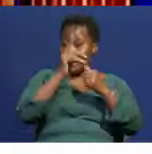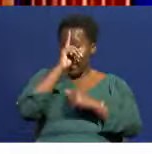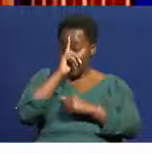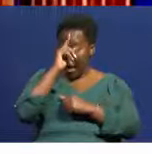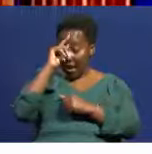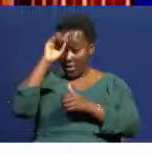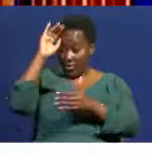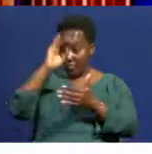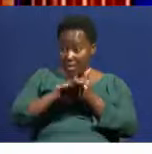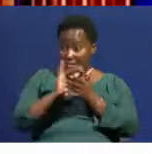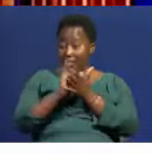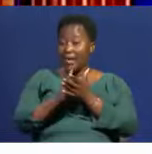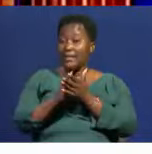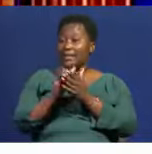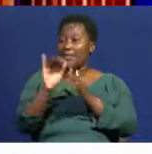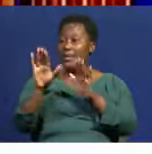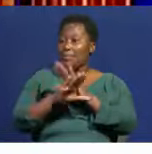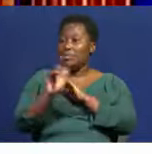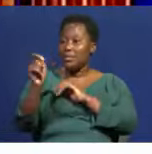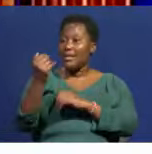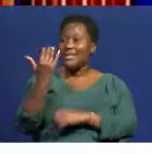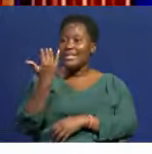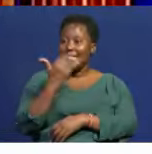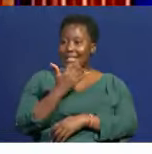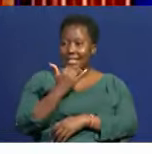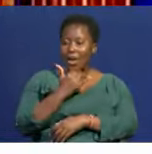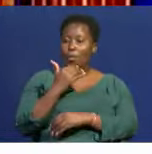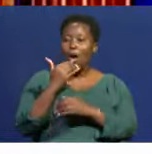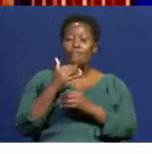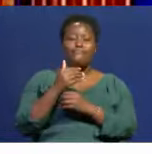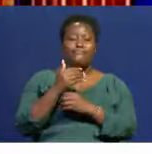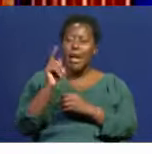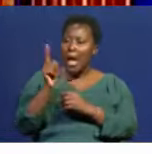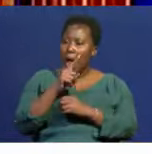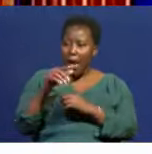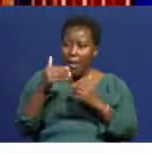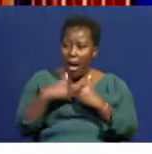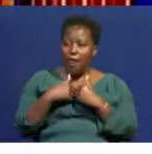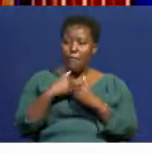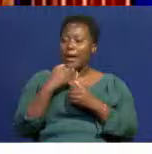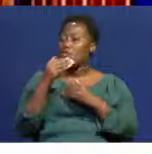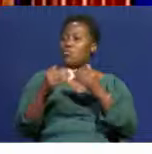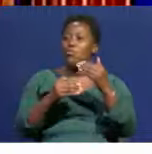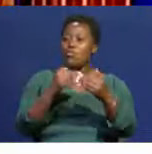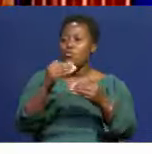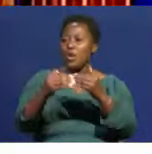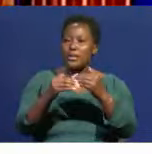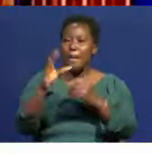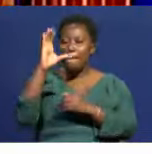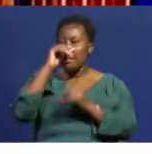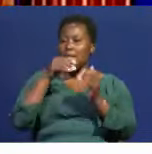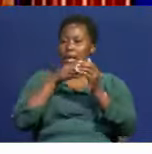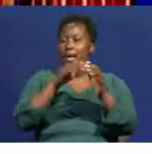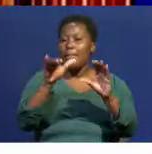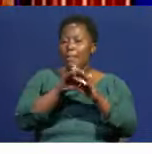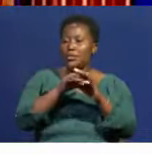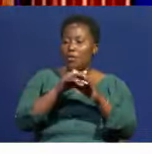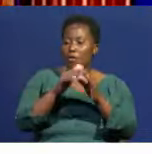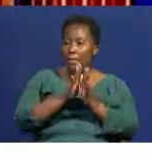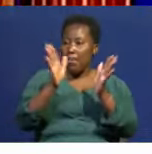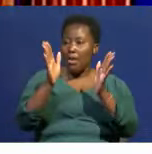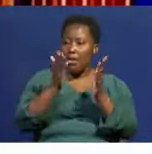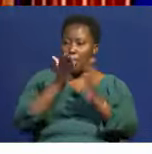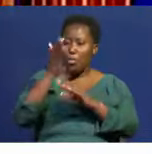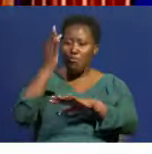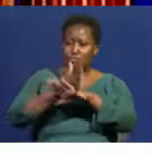reasons to believe that His Excellency the Deputy President has committed crimes by continuously misleading members of the public through